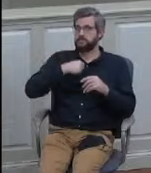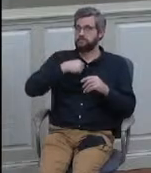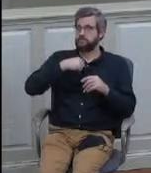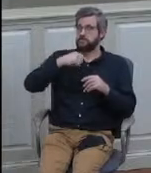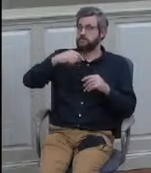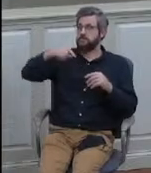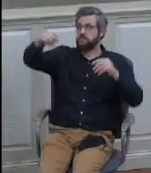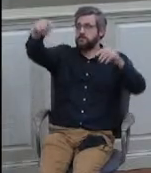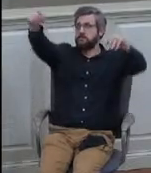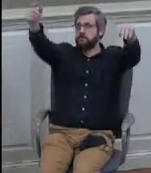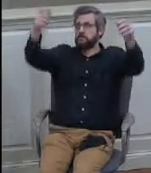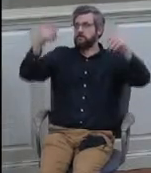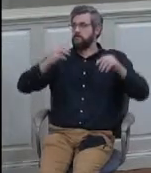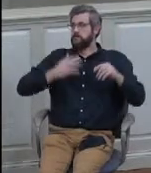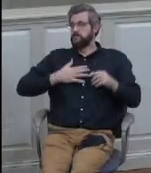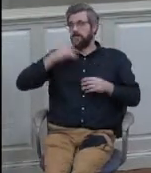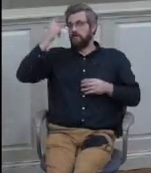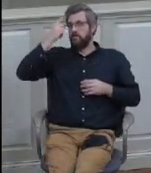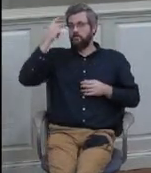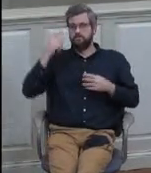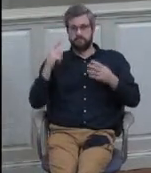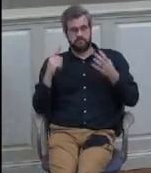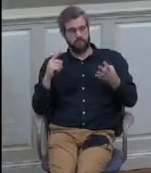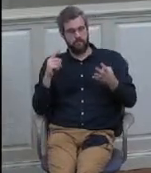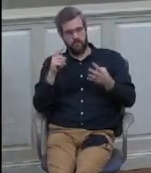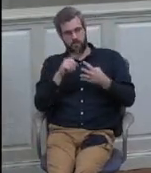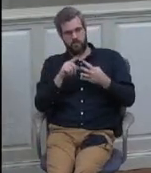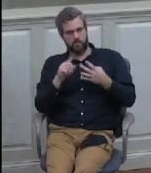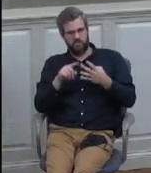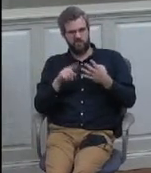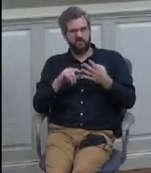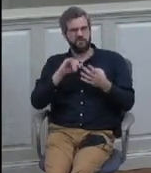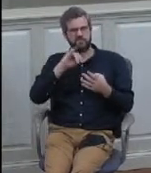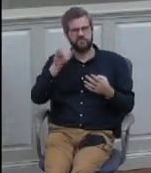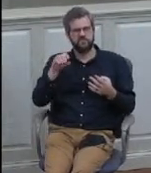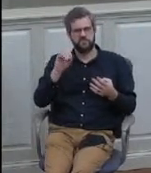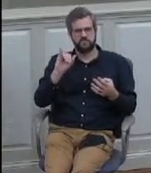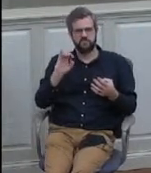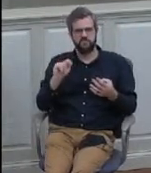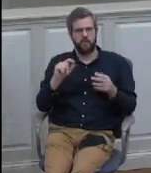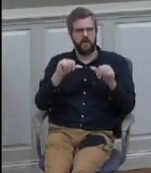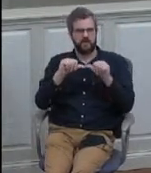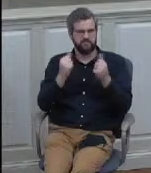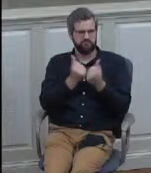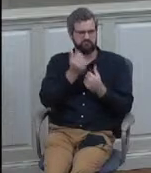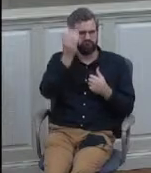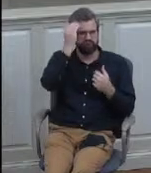that. Those four, what I call joint agencies,